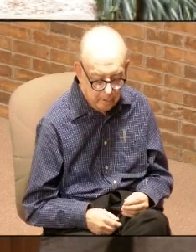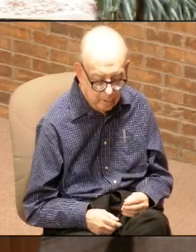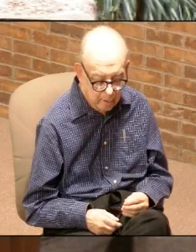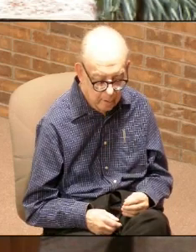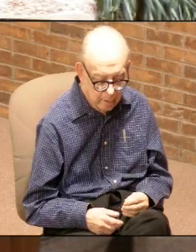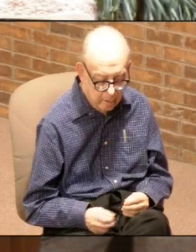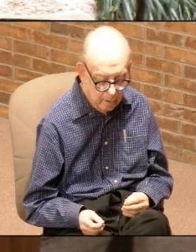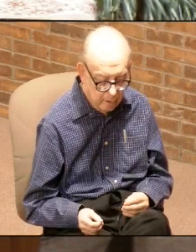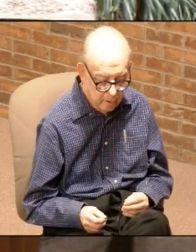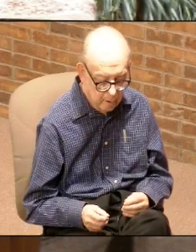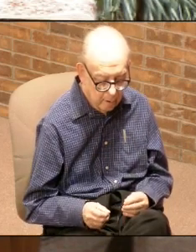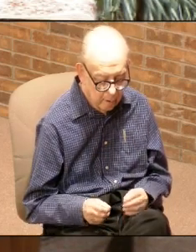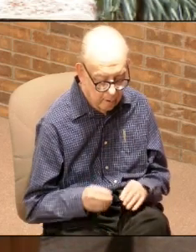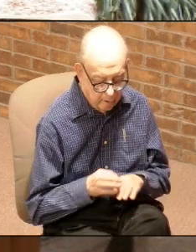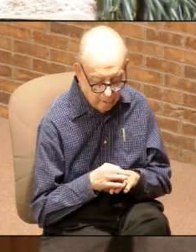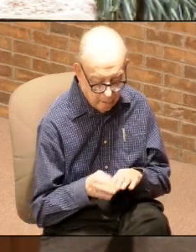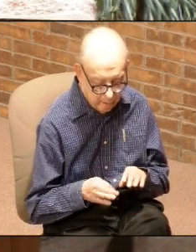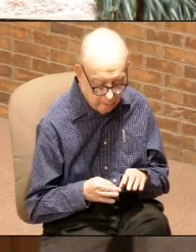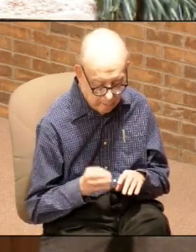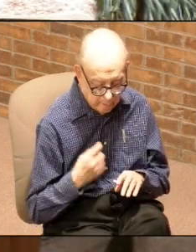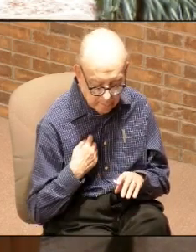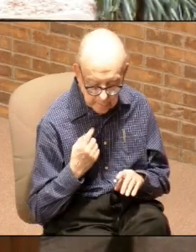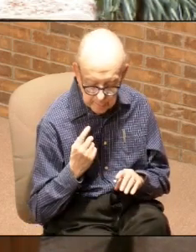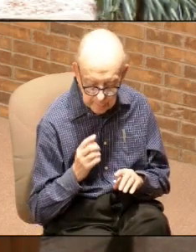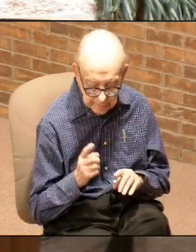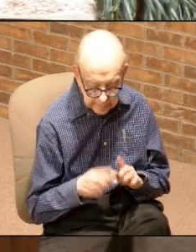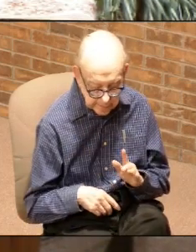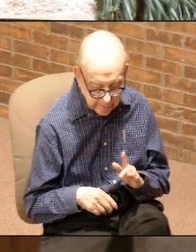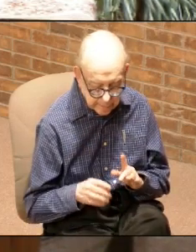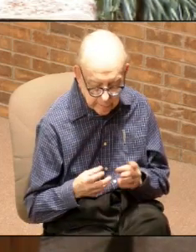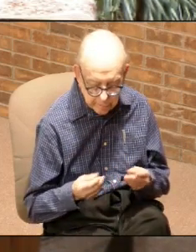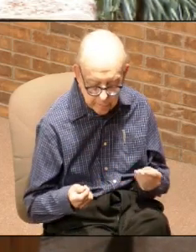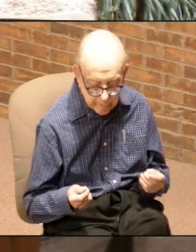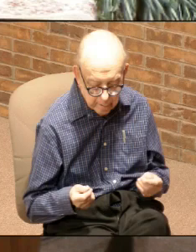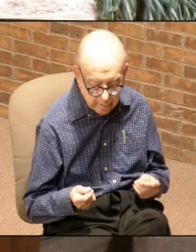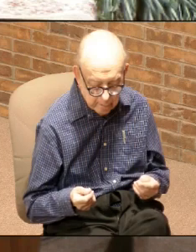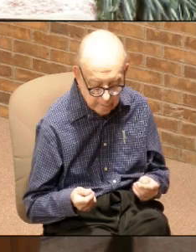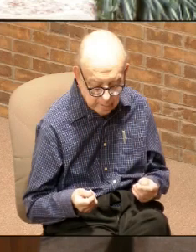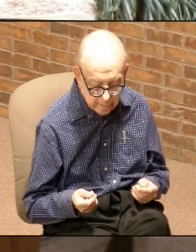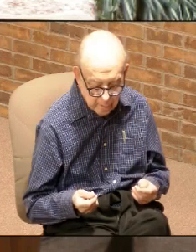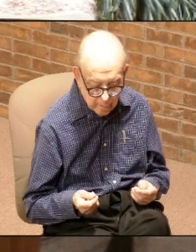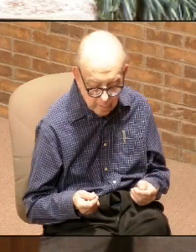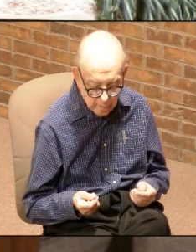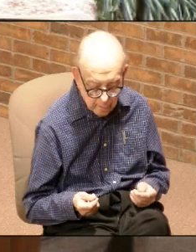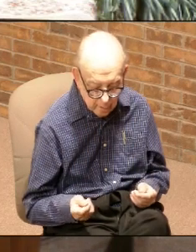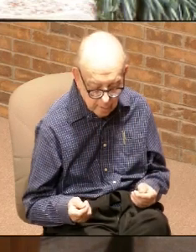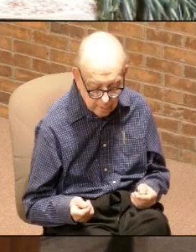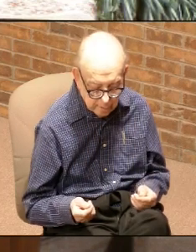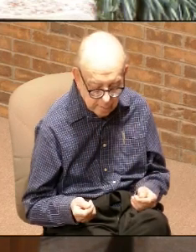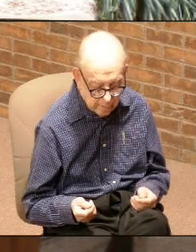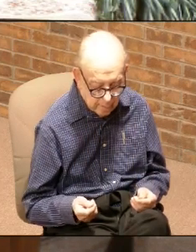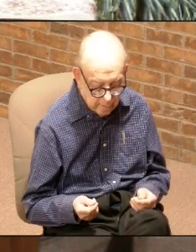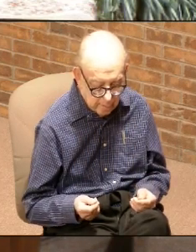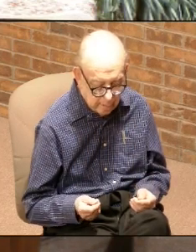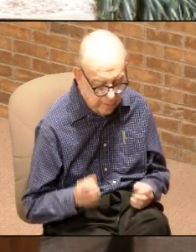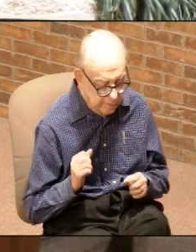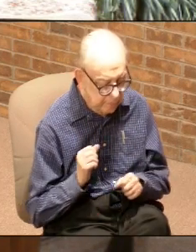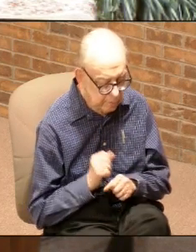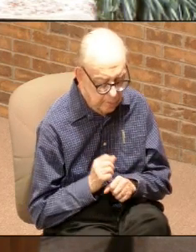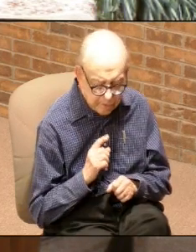And our feet, we look at it and we think they can't touch the ground because this task is so